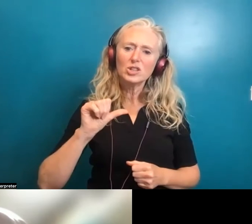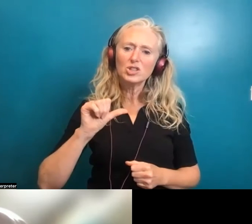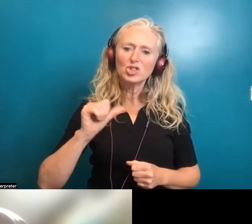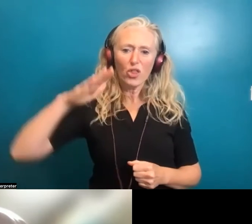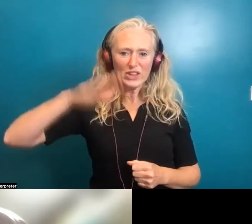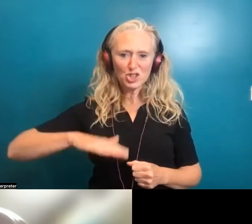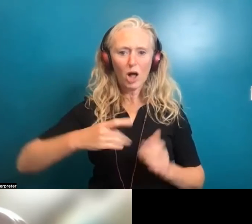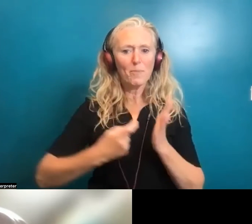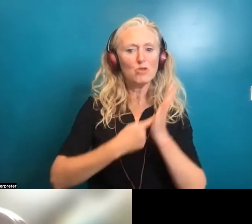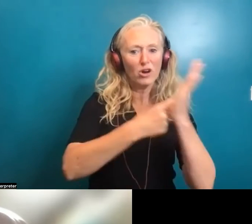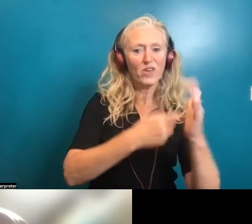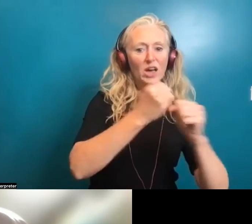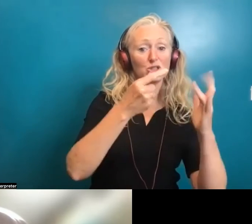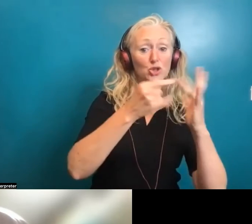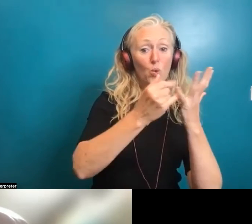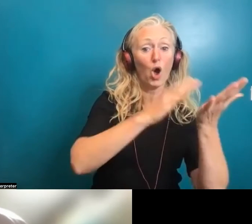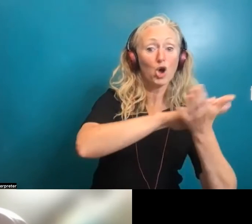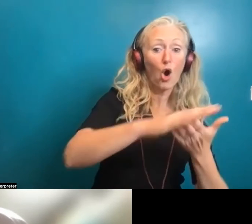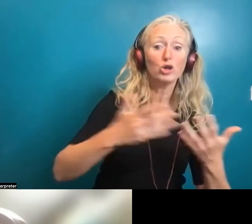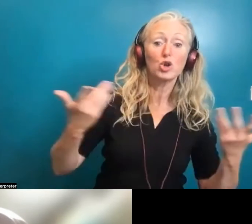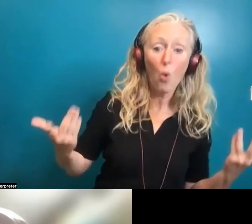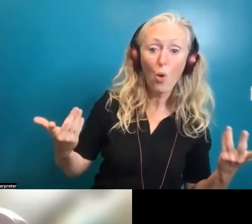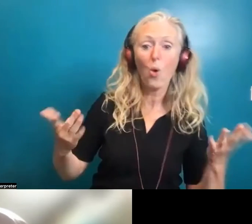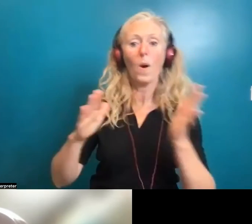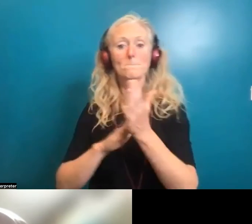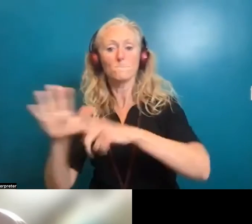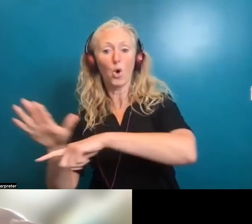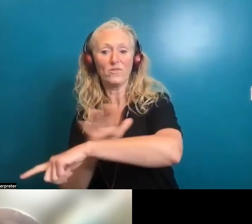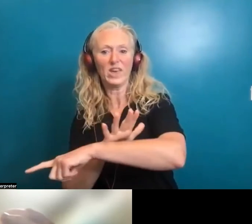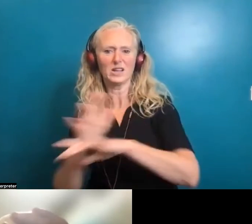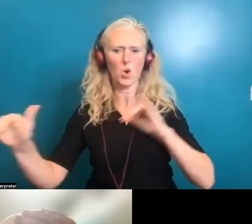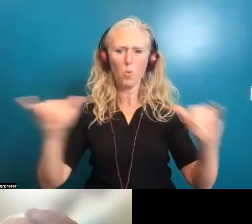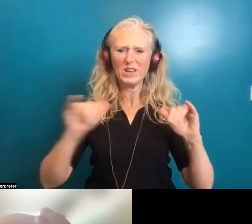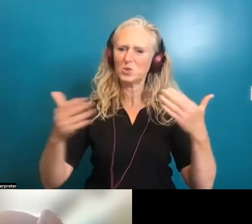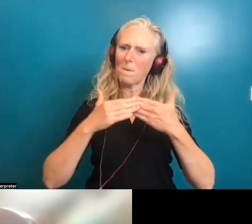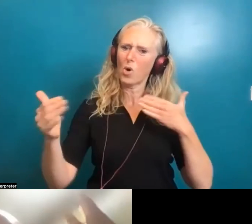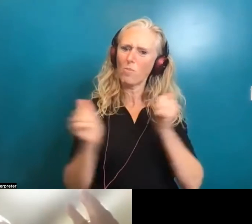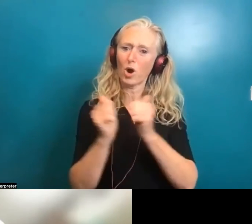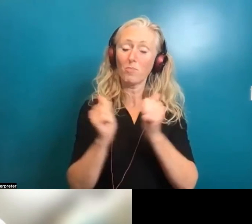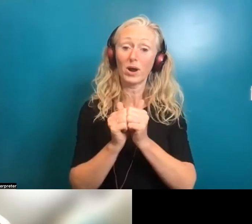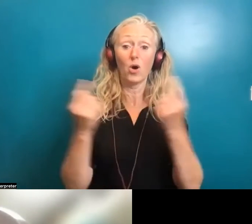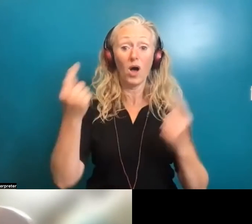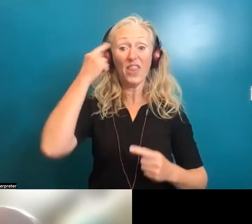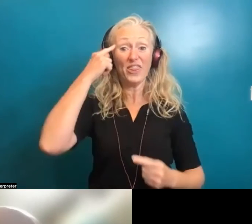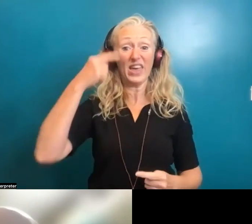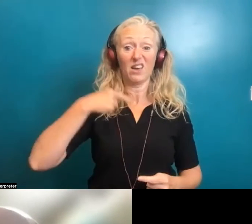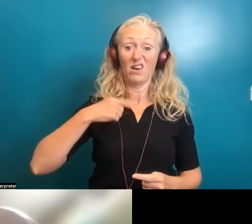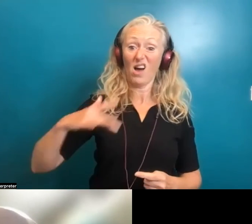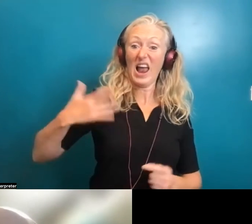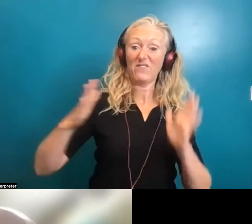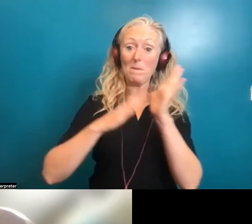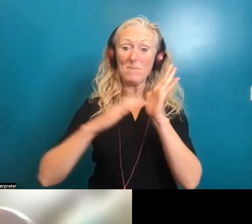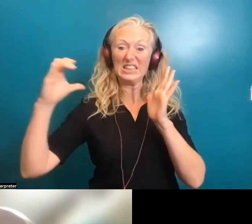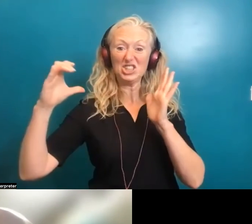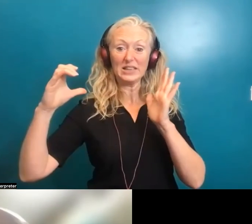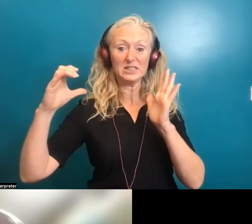Moorfields, where would be most appropriate. There may be other families wondering, I'm based in Manchester, should I refer, or should we come to London?